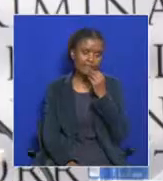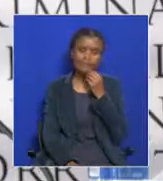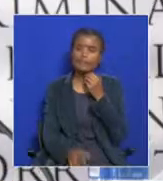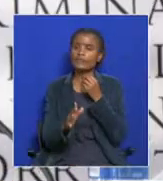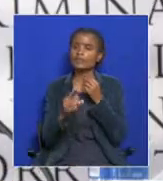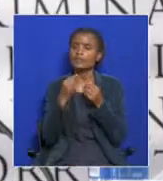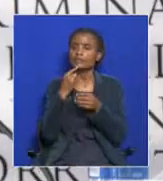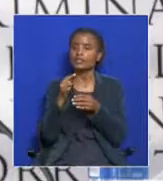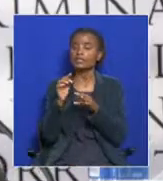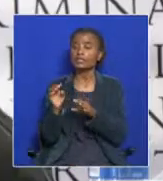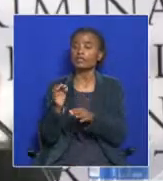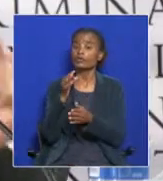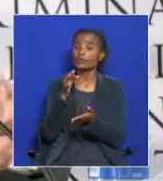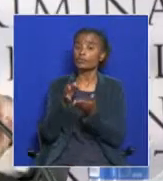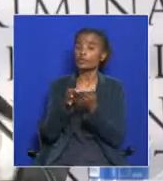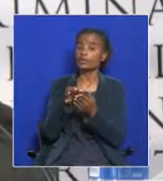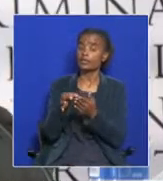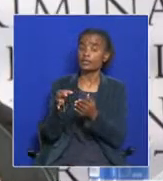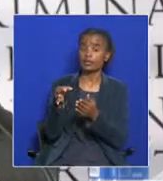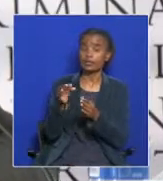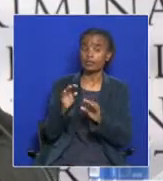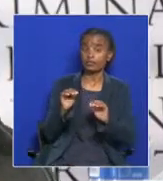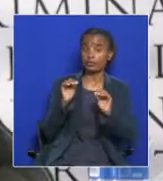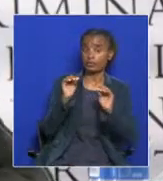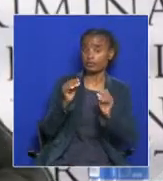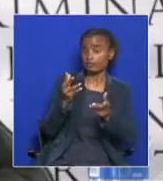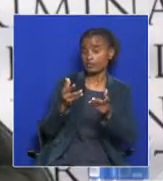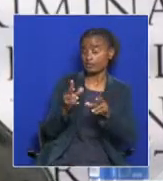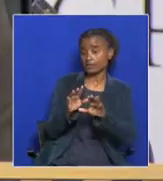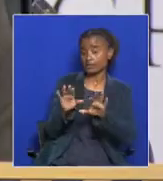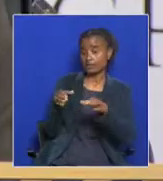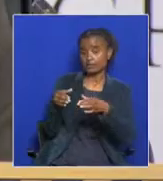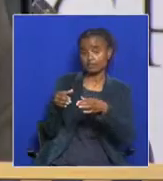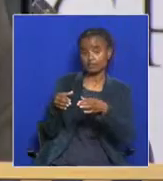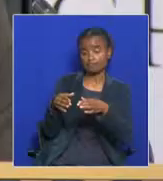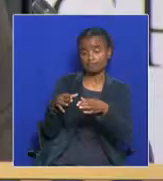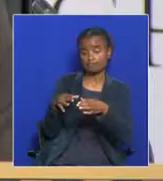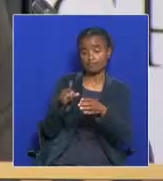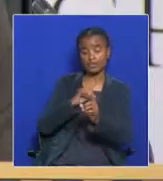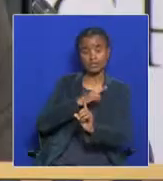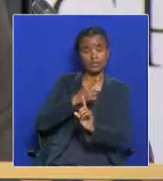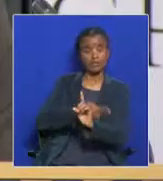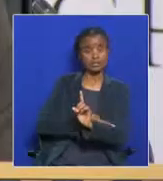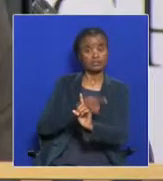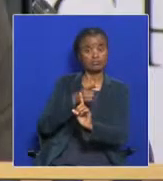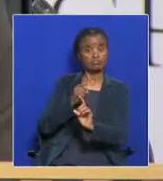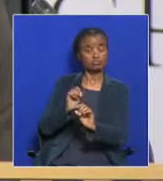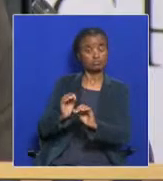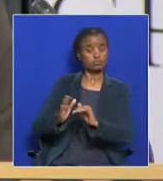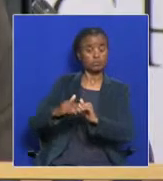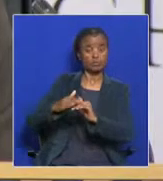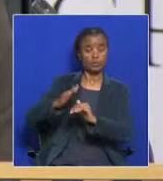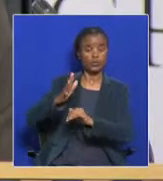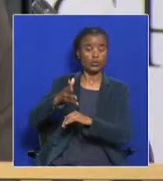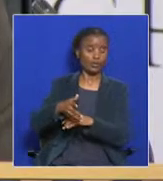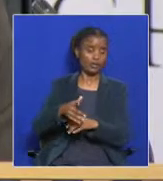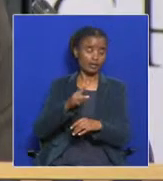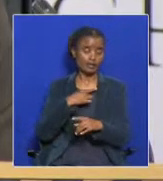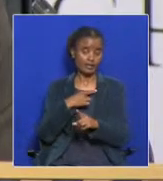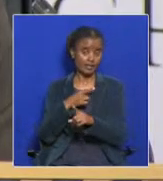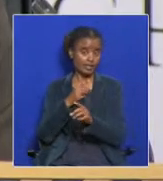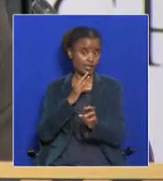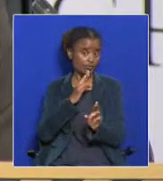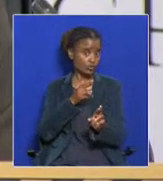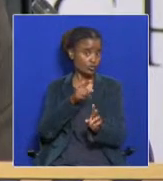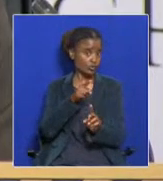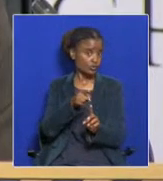it would enhance the capacity of your team. No, not necessarily. He was reporting to you at the time? Yes, but I'm not sure where the promotion he applied